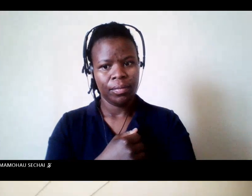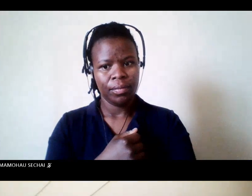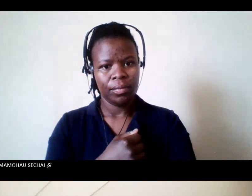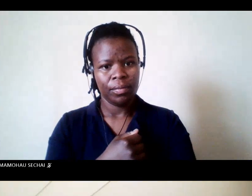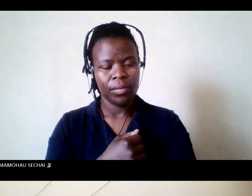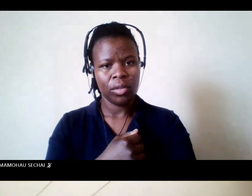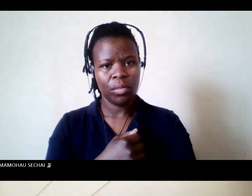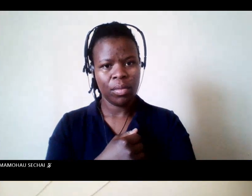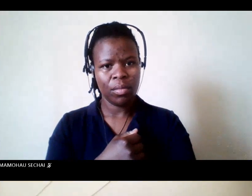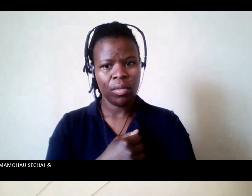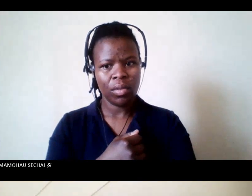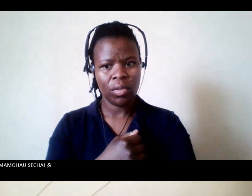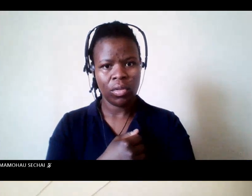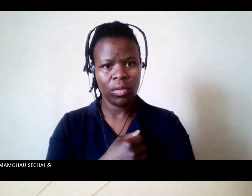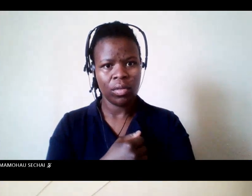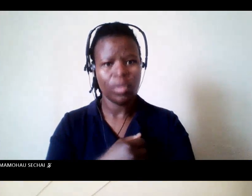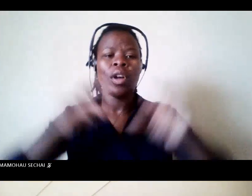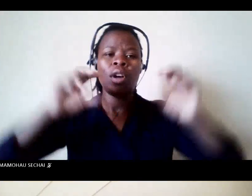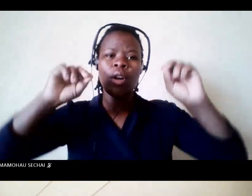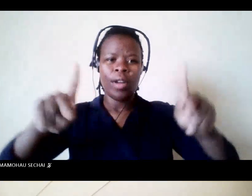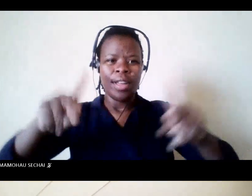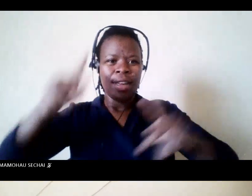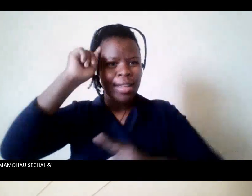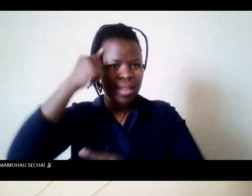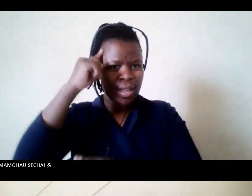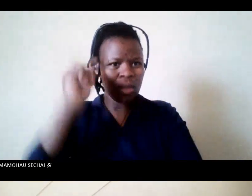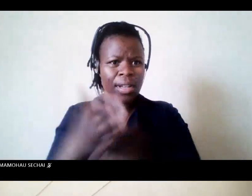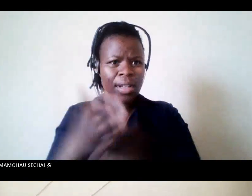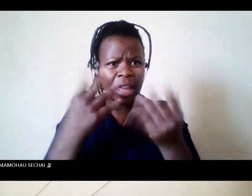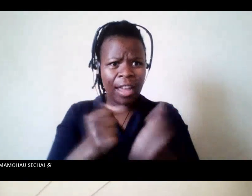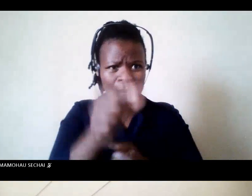Okay, great. I think that's everyone. Is there anybody we're missing?